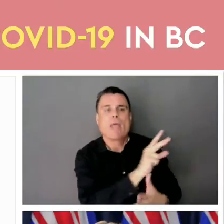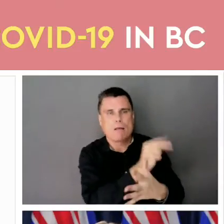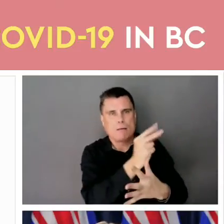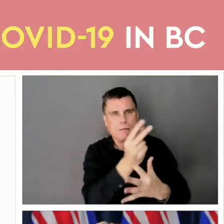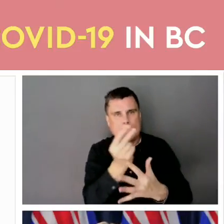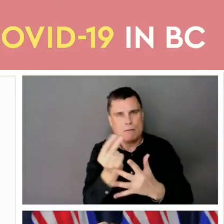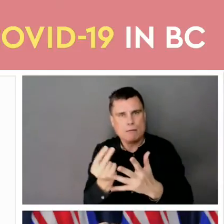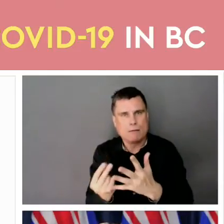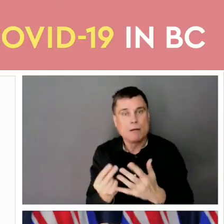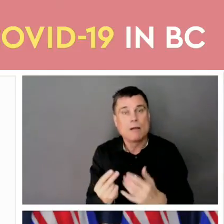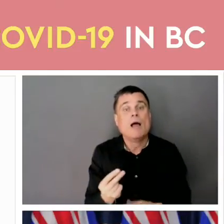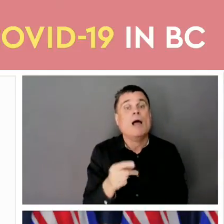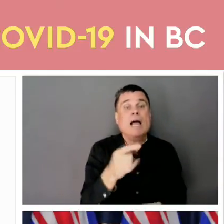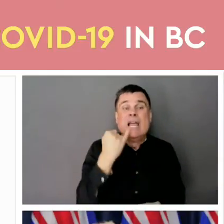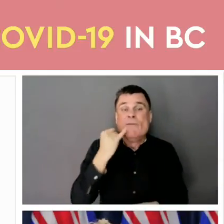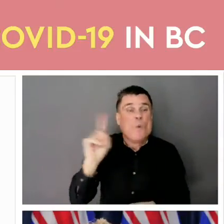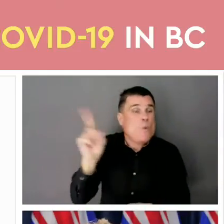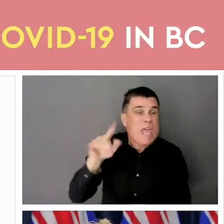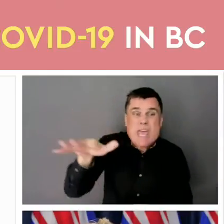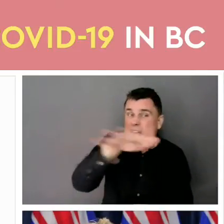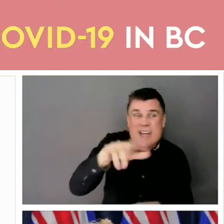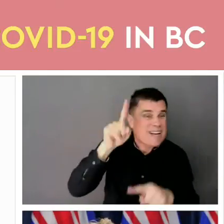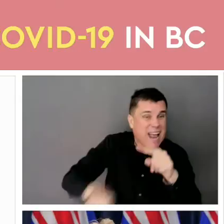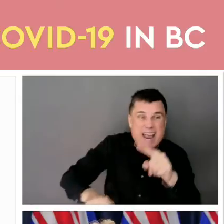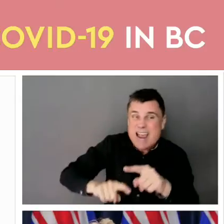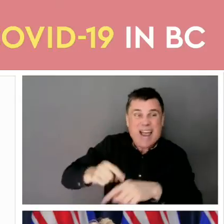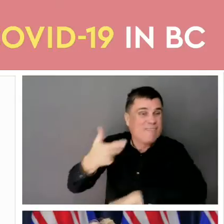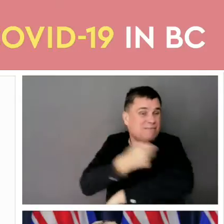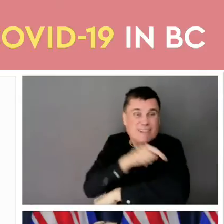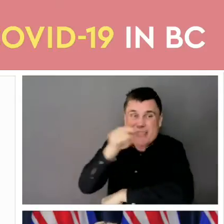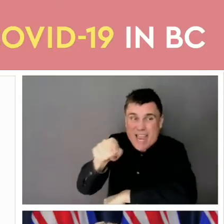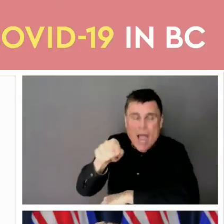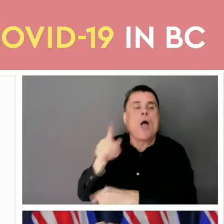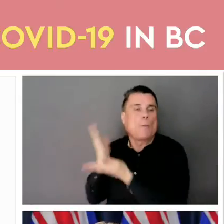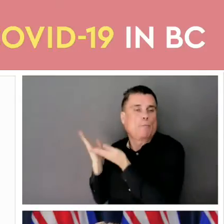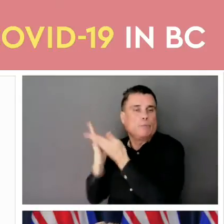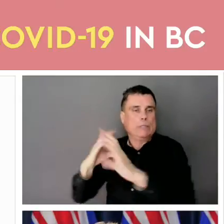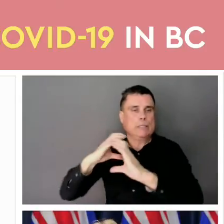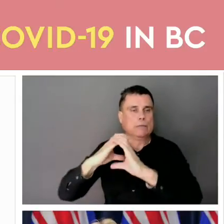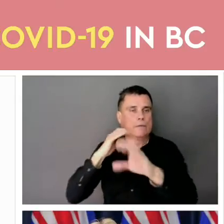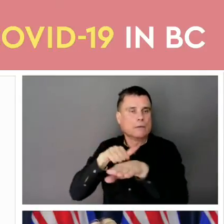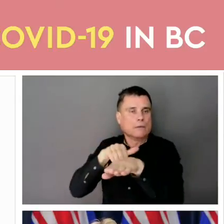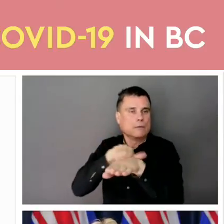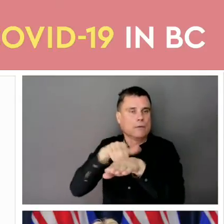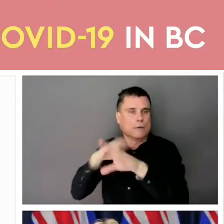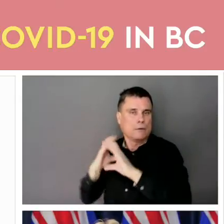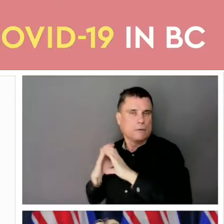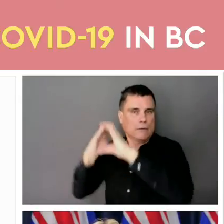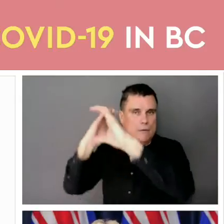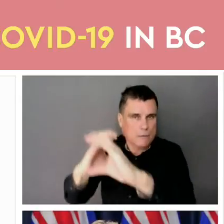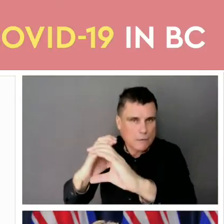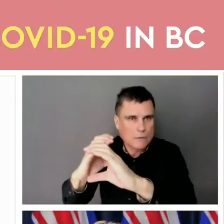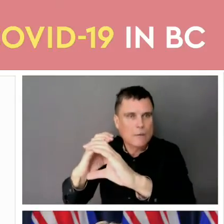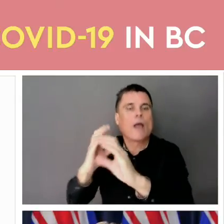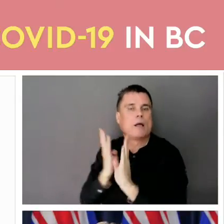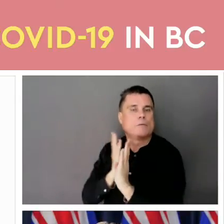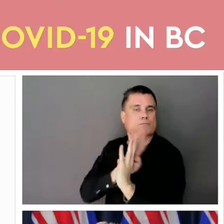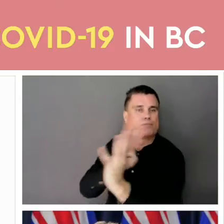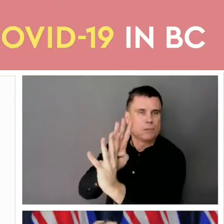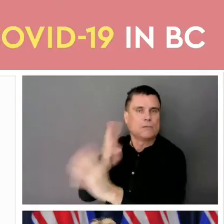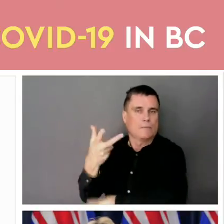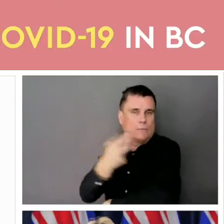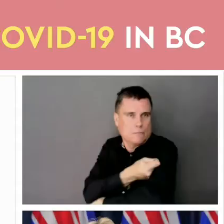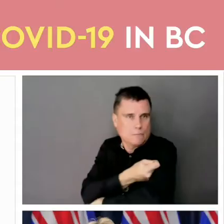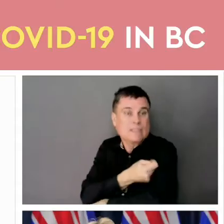go to clinics. And we'll be undertaking a province-wide communication effort to make sure people are informed about these